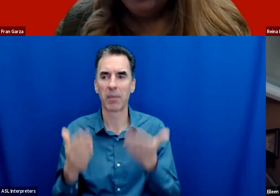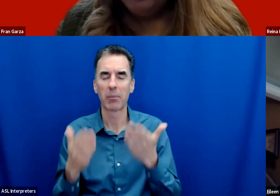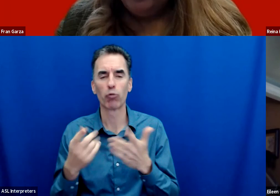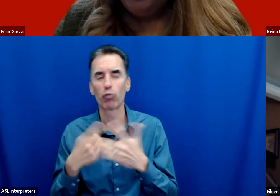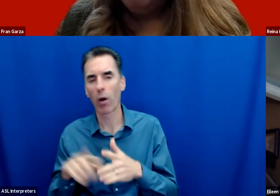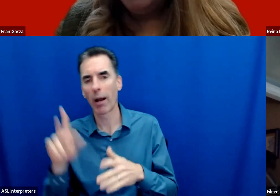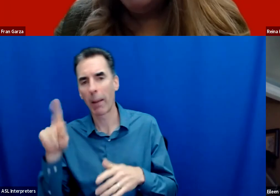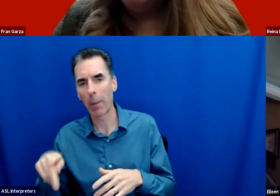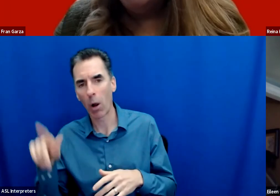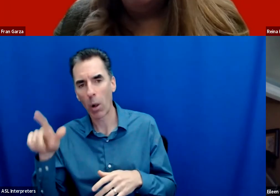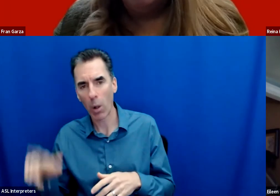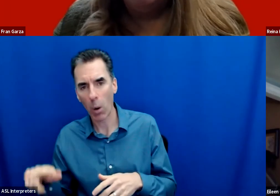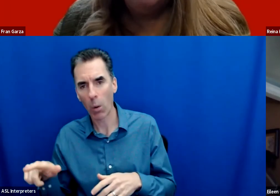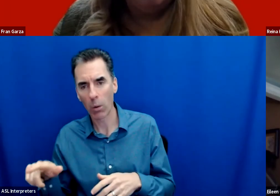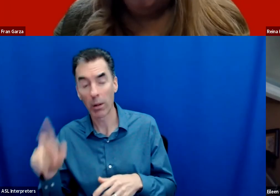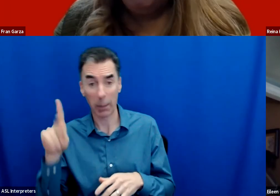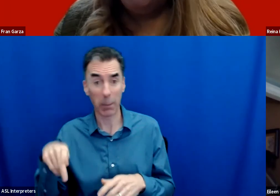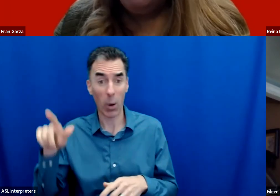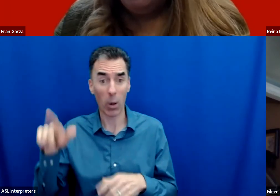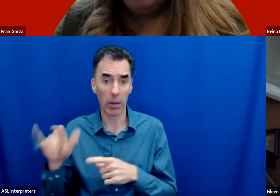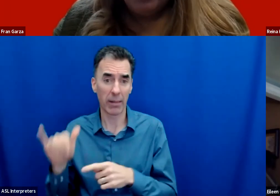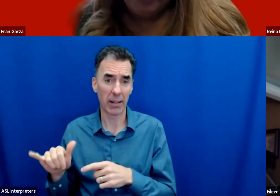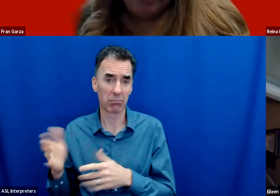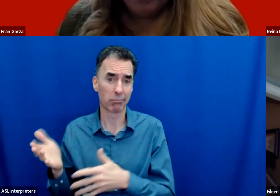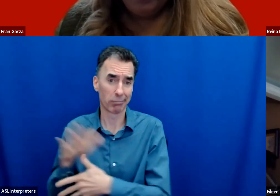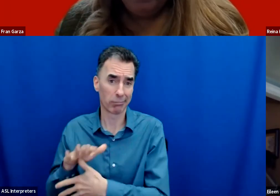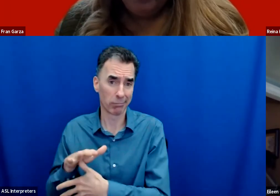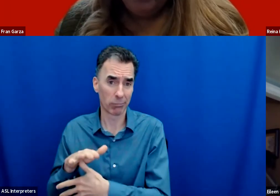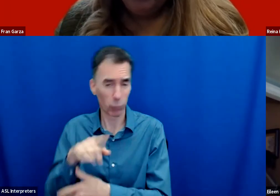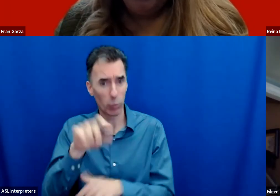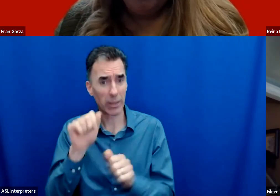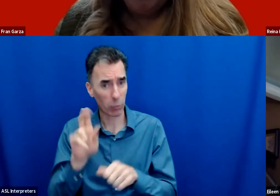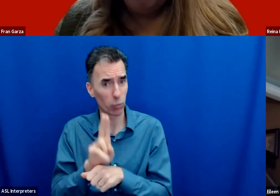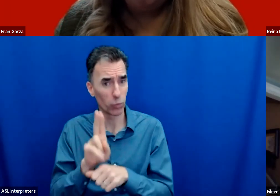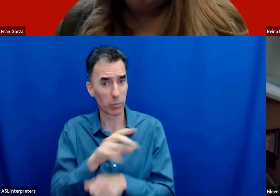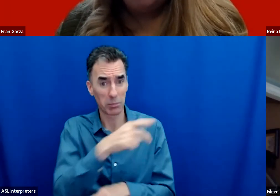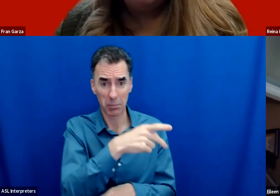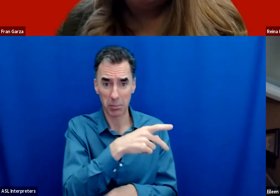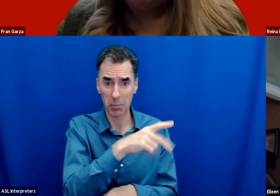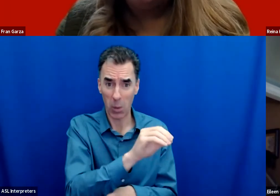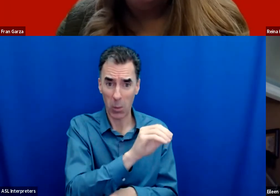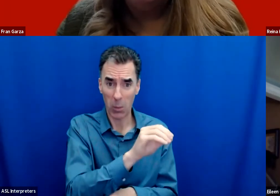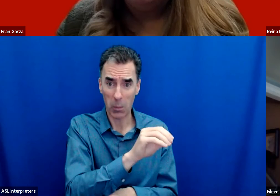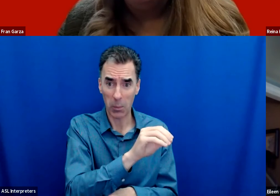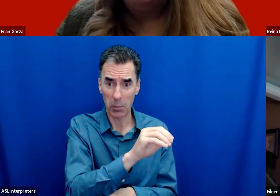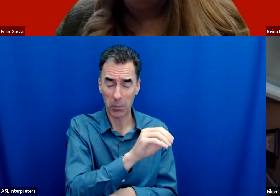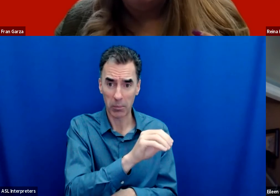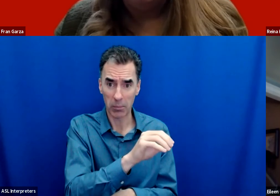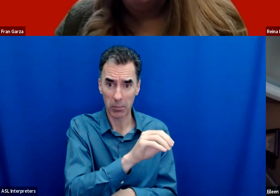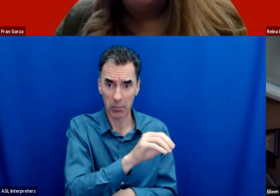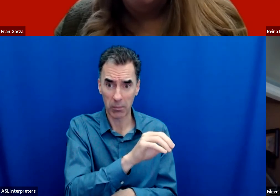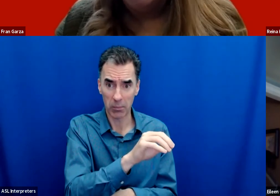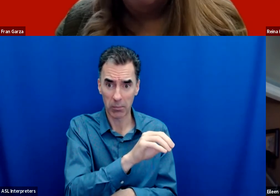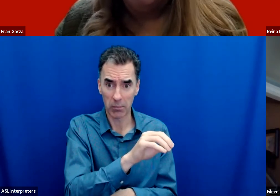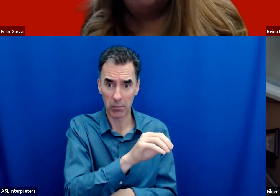Low. Kaiser Low will be your primary, and you can use the PPO, and more than likely they